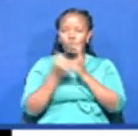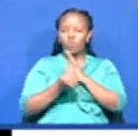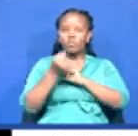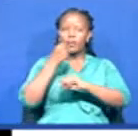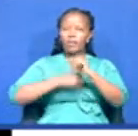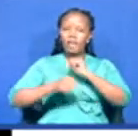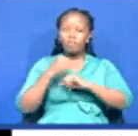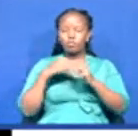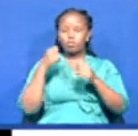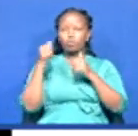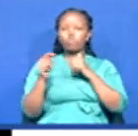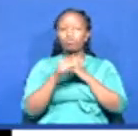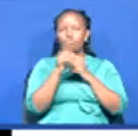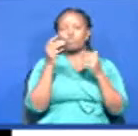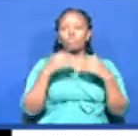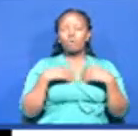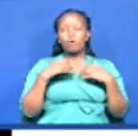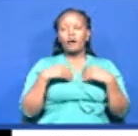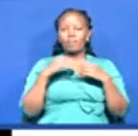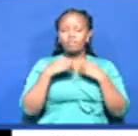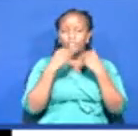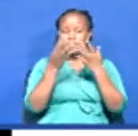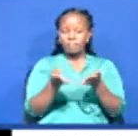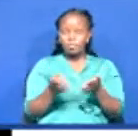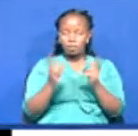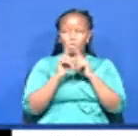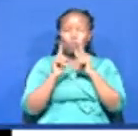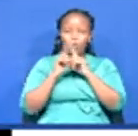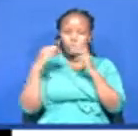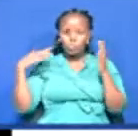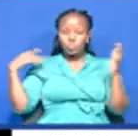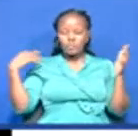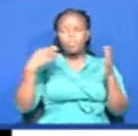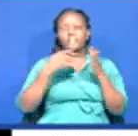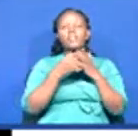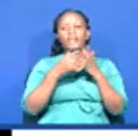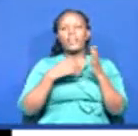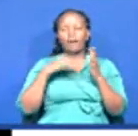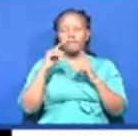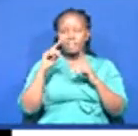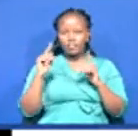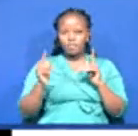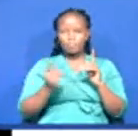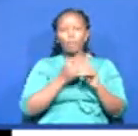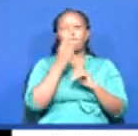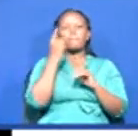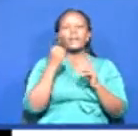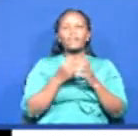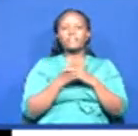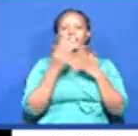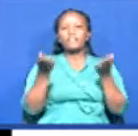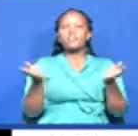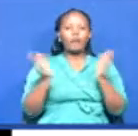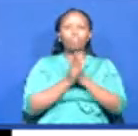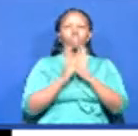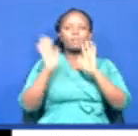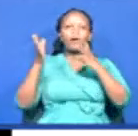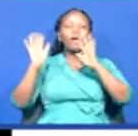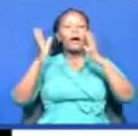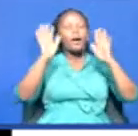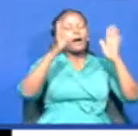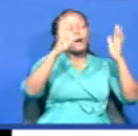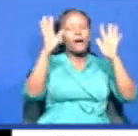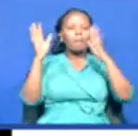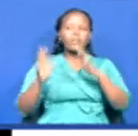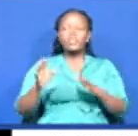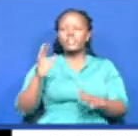that you have put in this, and the journey has just begun. Let's appreciate Anti-Counterfeit